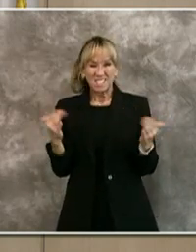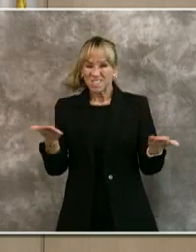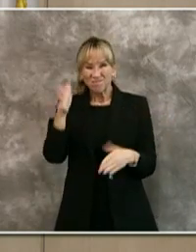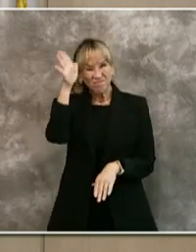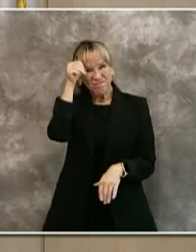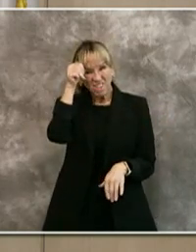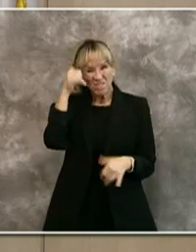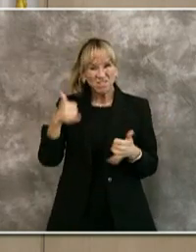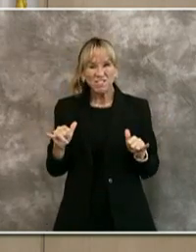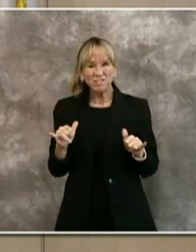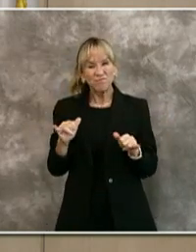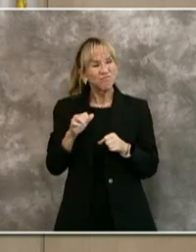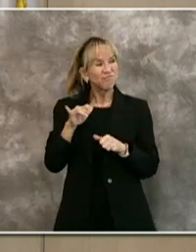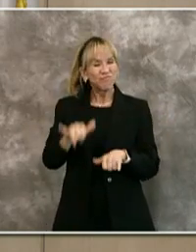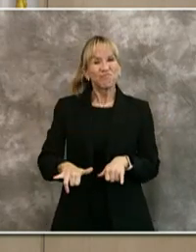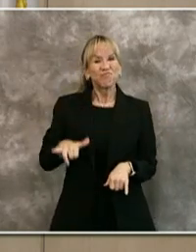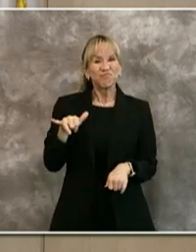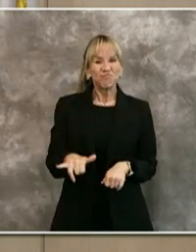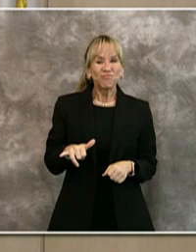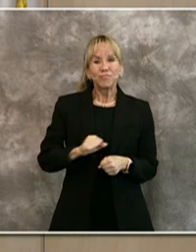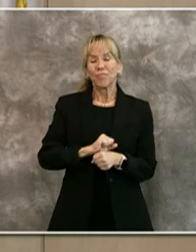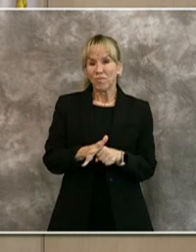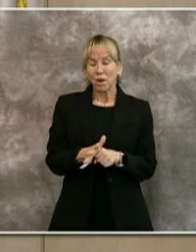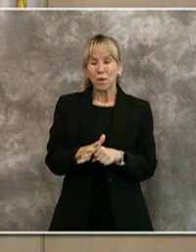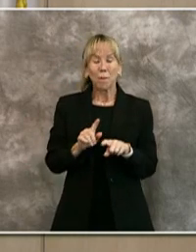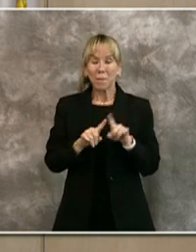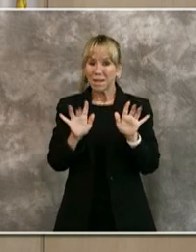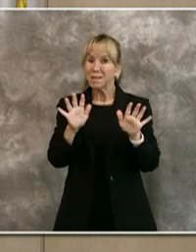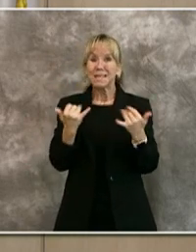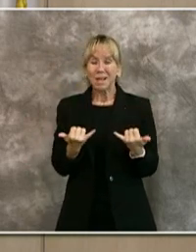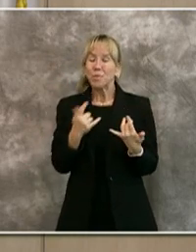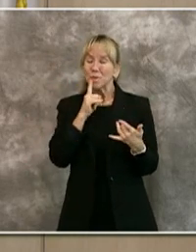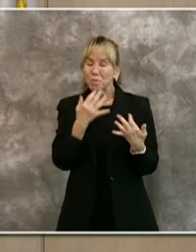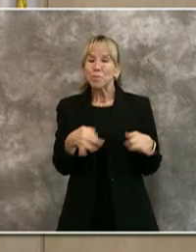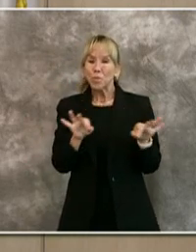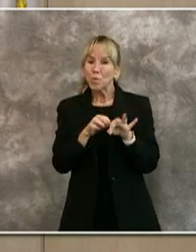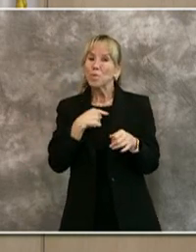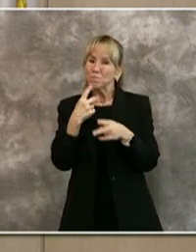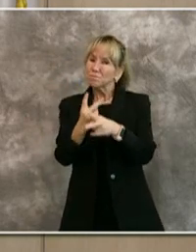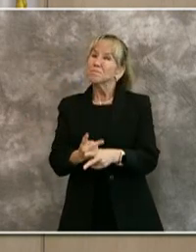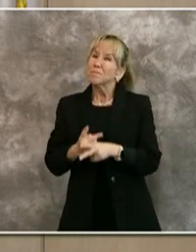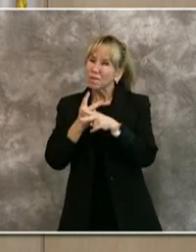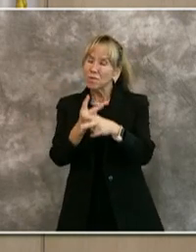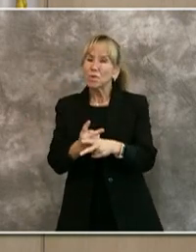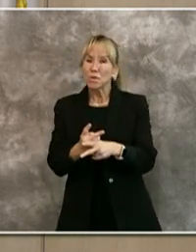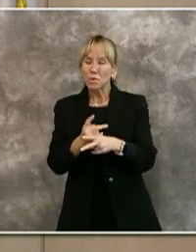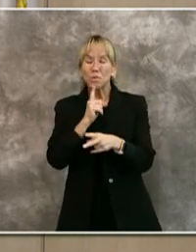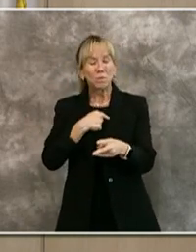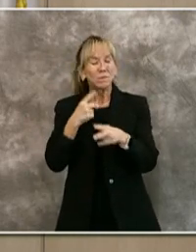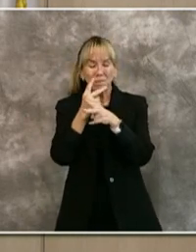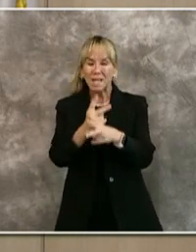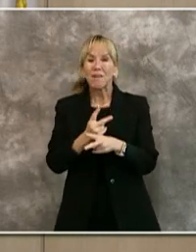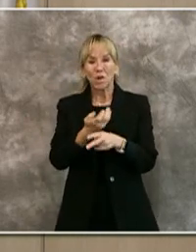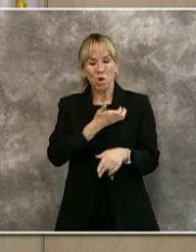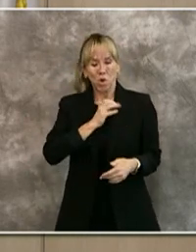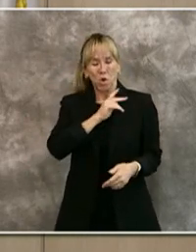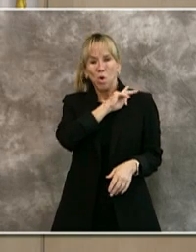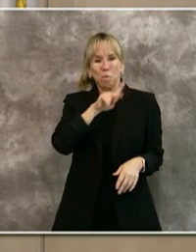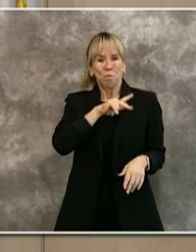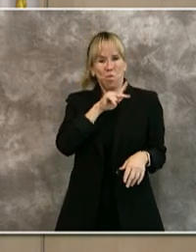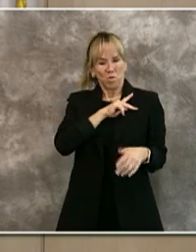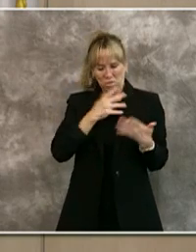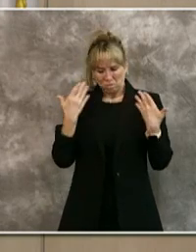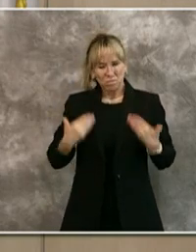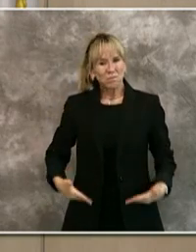throughout our community. Now more than ever, it is vital that we take precautions to guide our personal and collective